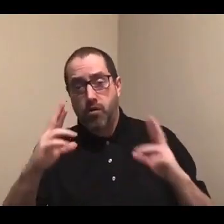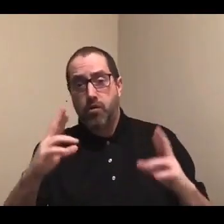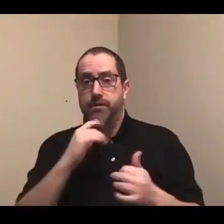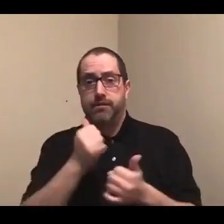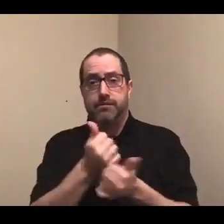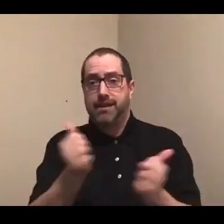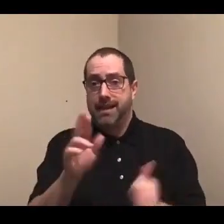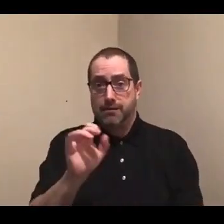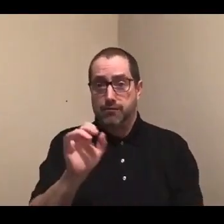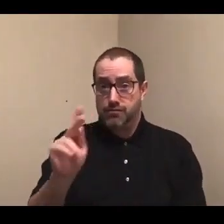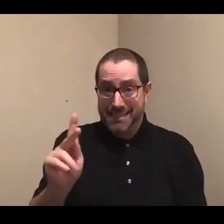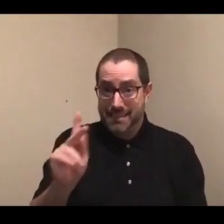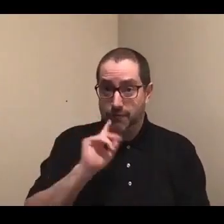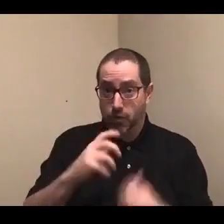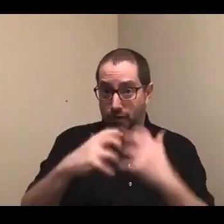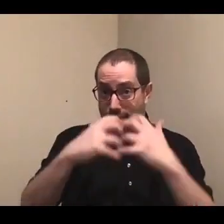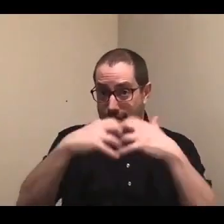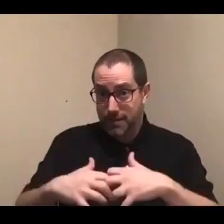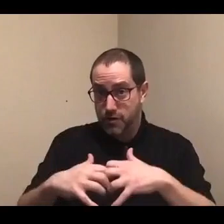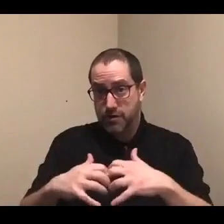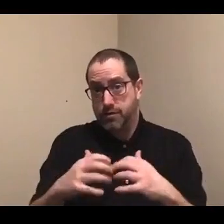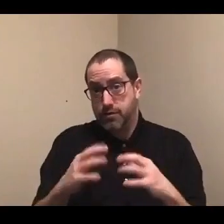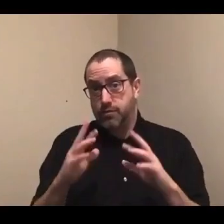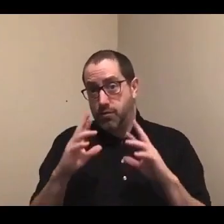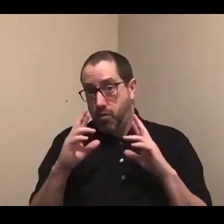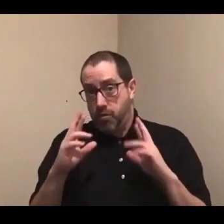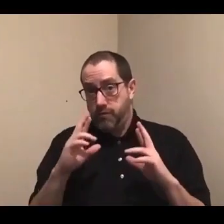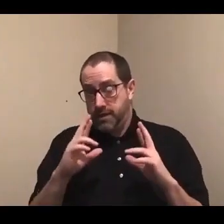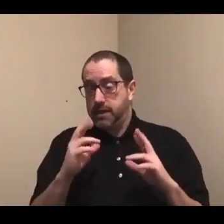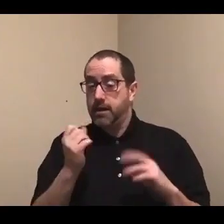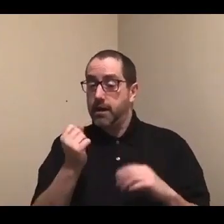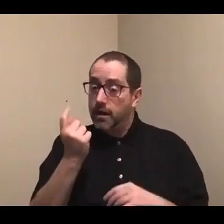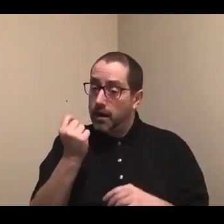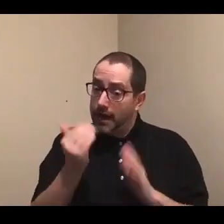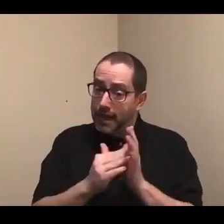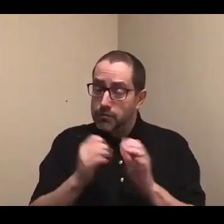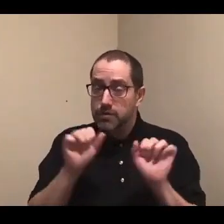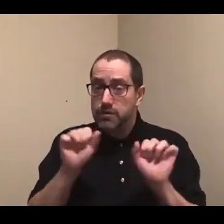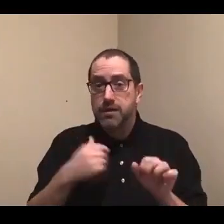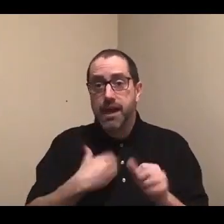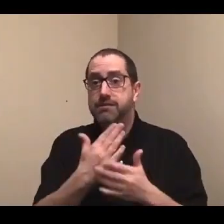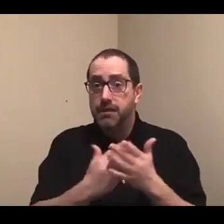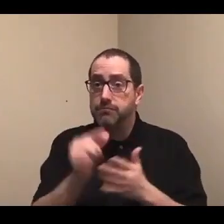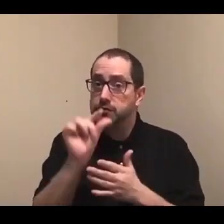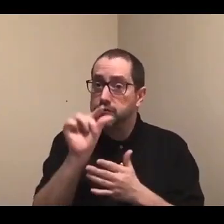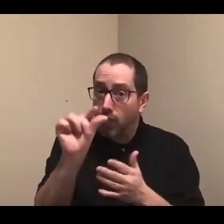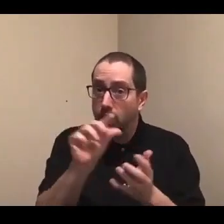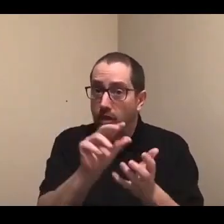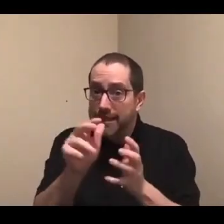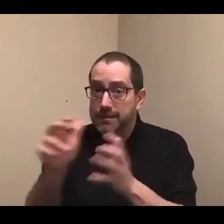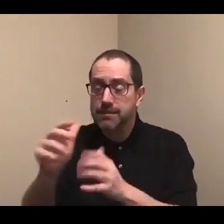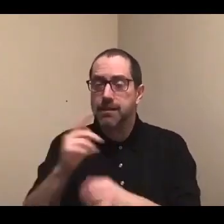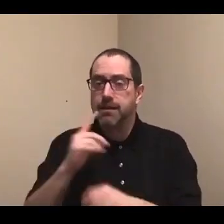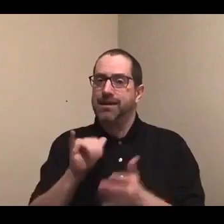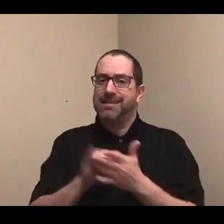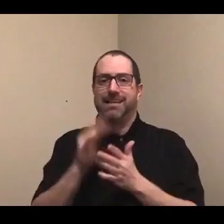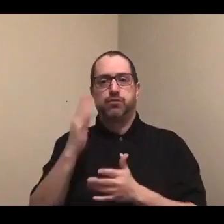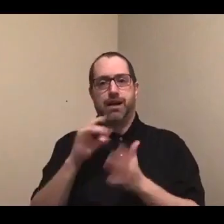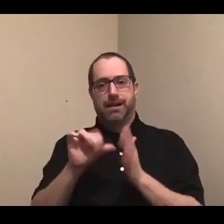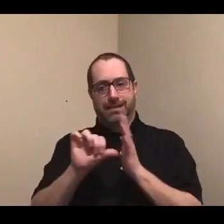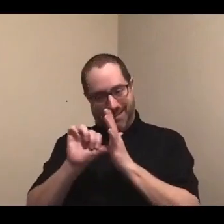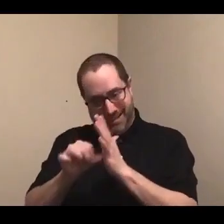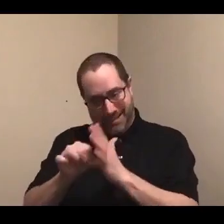failures throughout the continuum. But again, there could be some small glitches, and it's why we're trying to reinforce only those eligible book as we